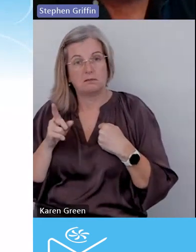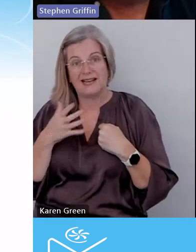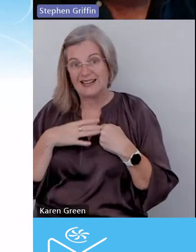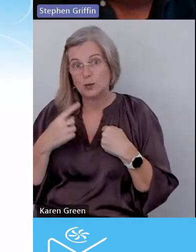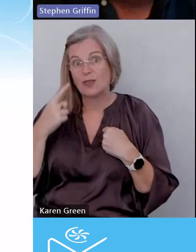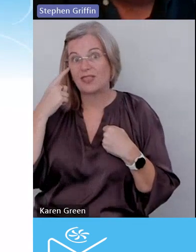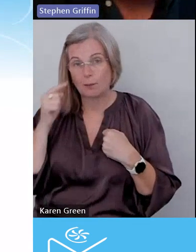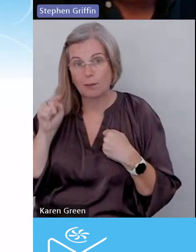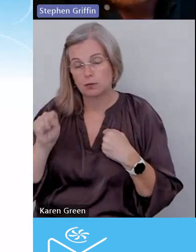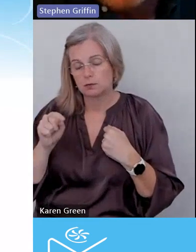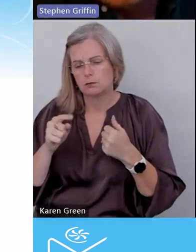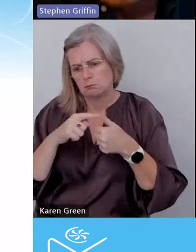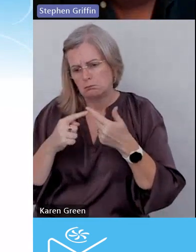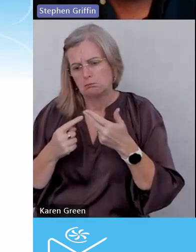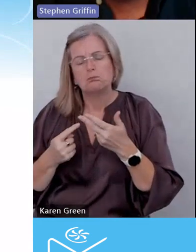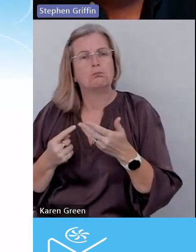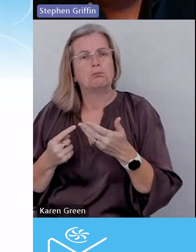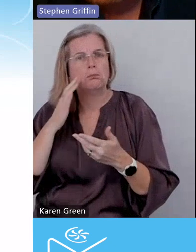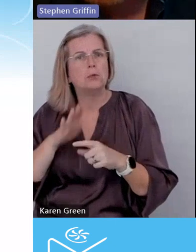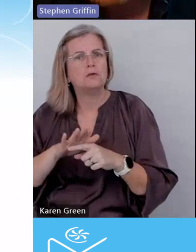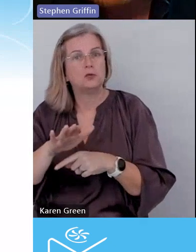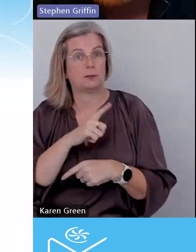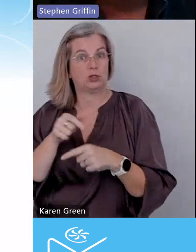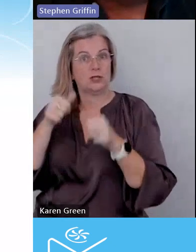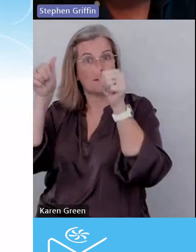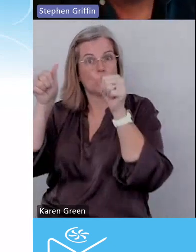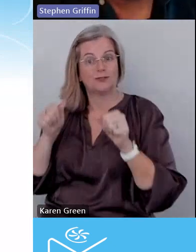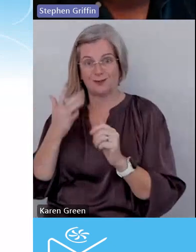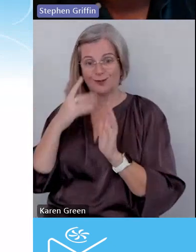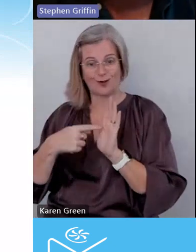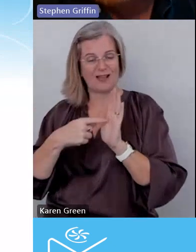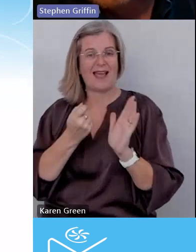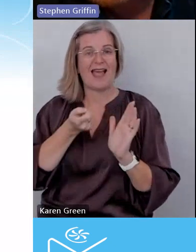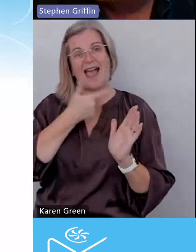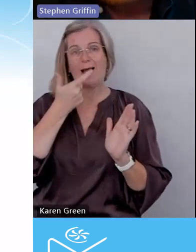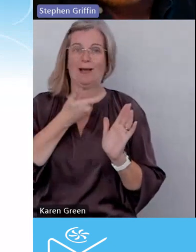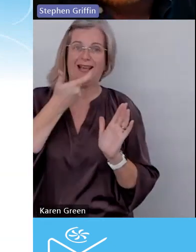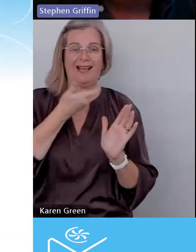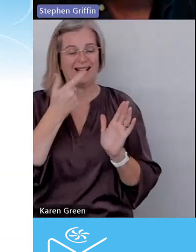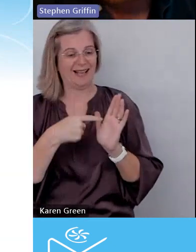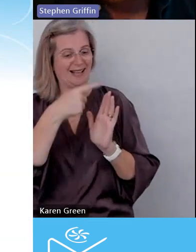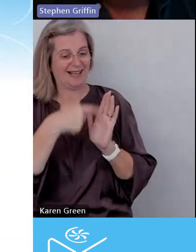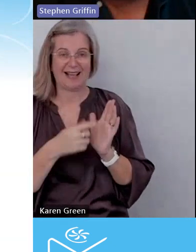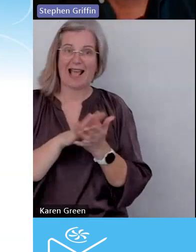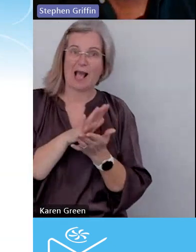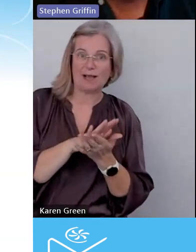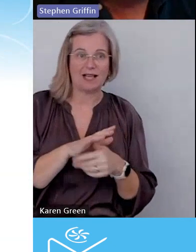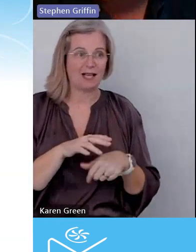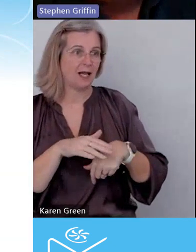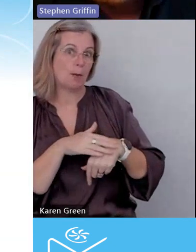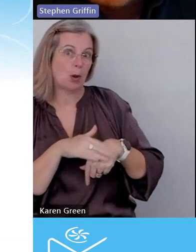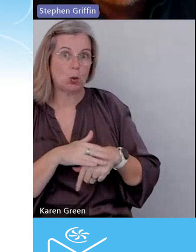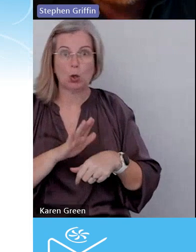forwards, because this poster, it's showing a very happy young child. It's all in green and blue, happy colours, positive.